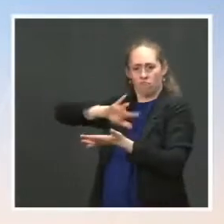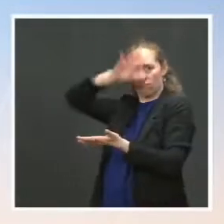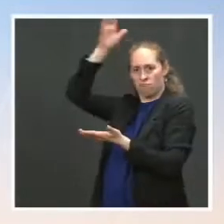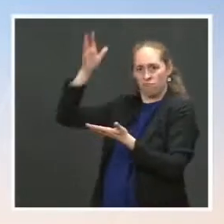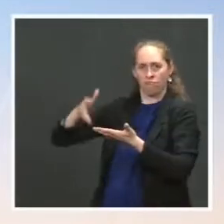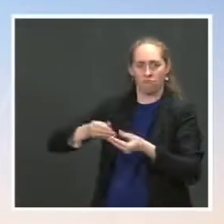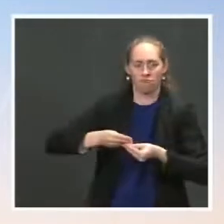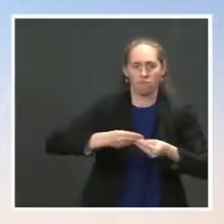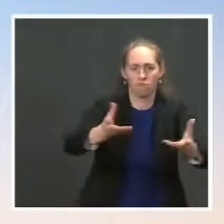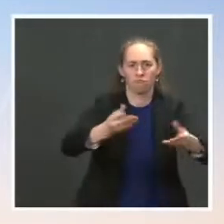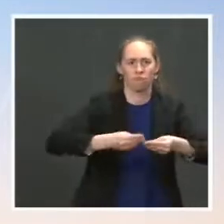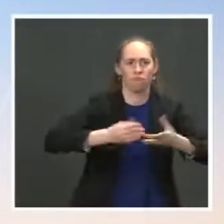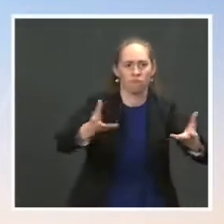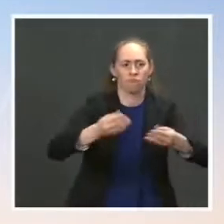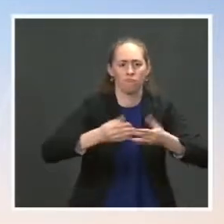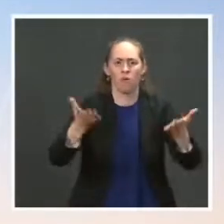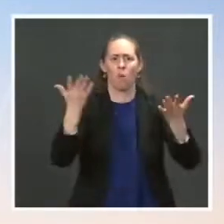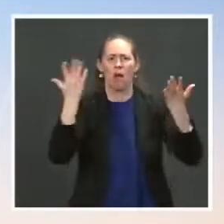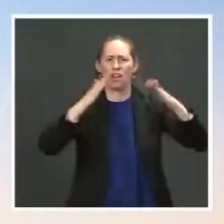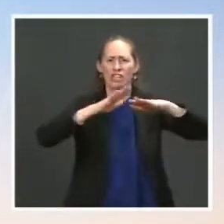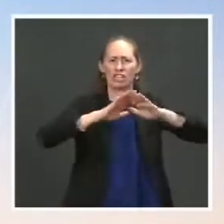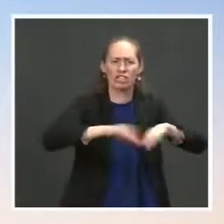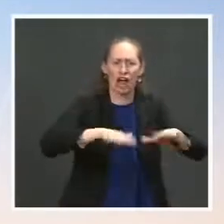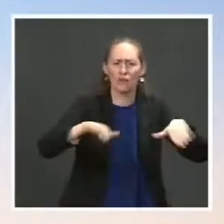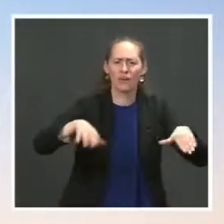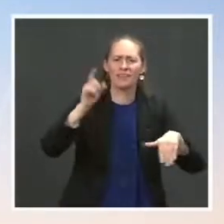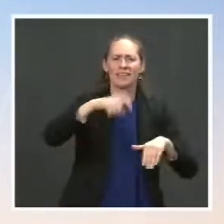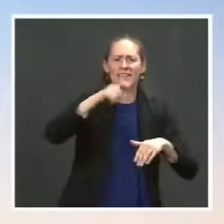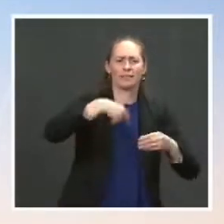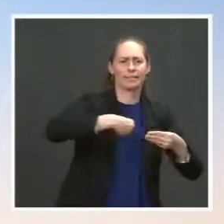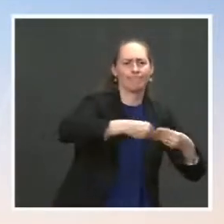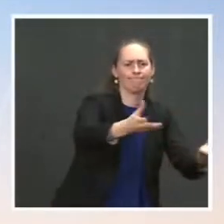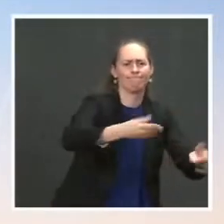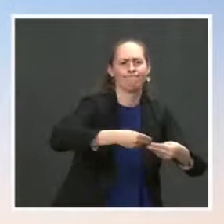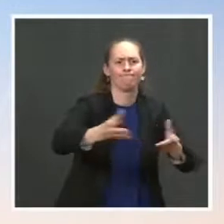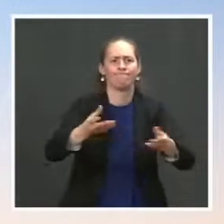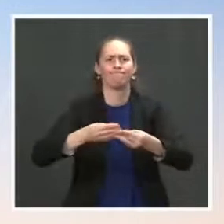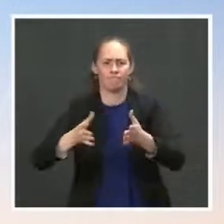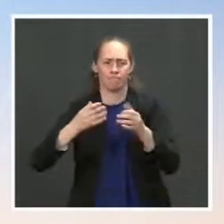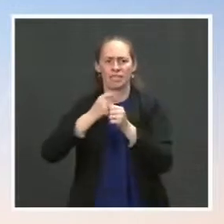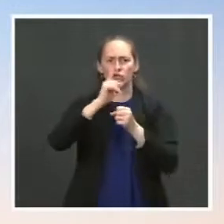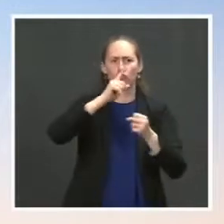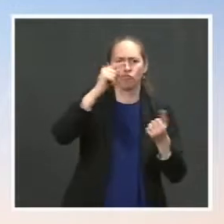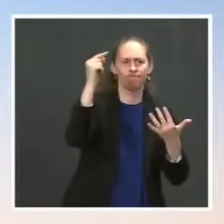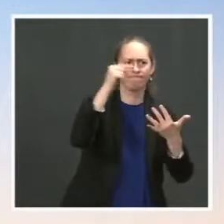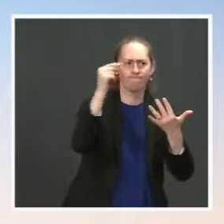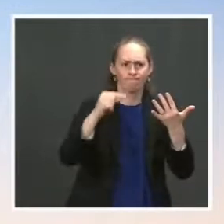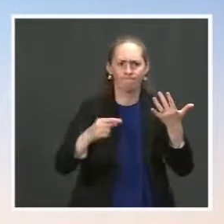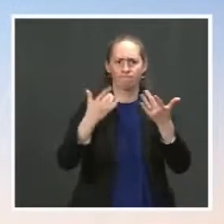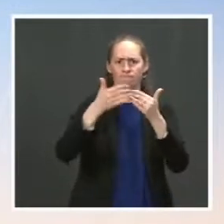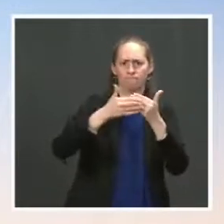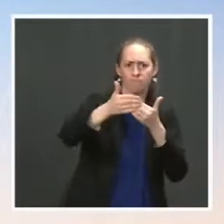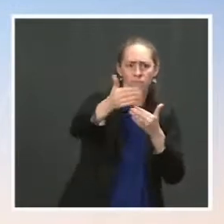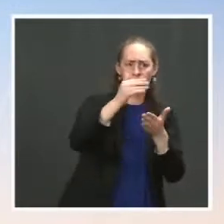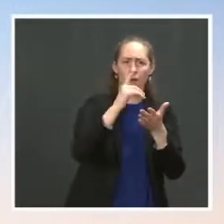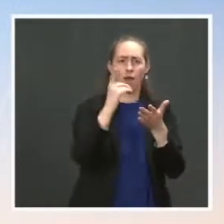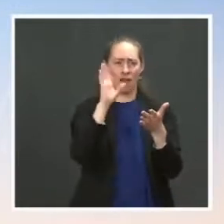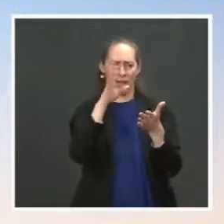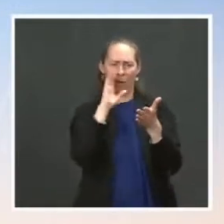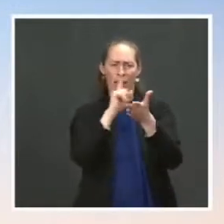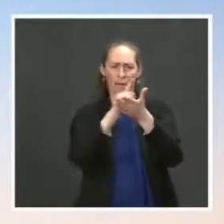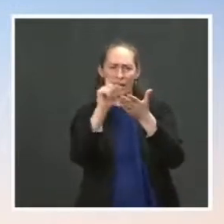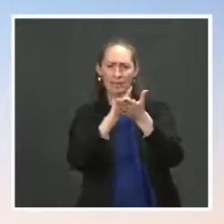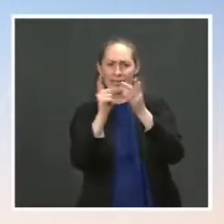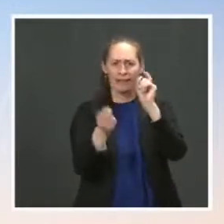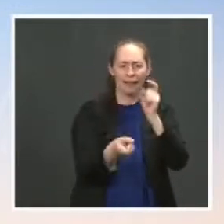kids, that we can plan around also different things that come up, as we've seen over the last week or so with Emergent and Johnson & Johnson,